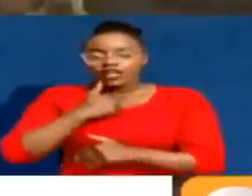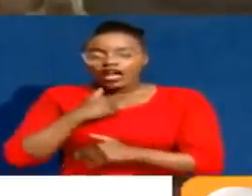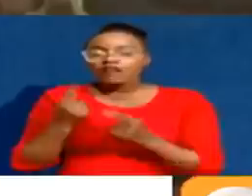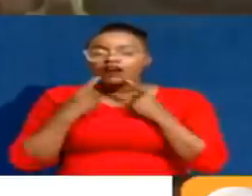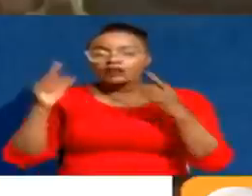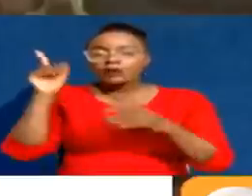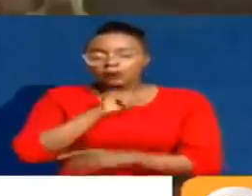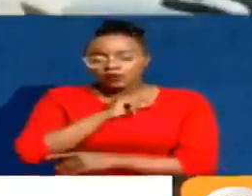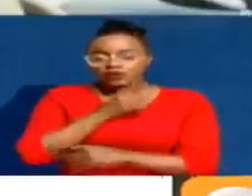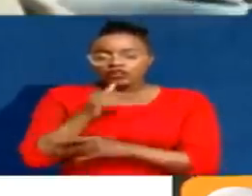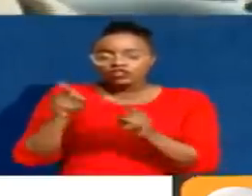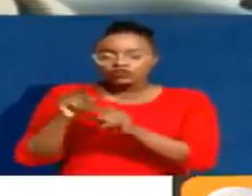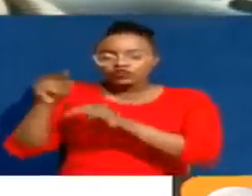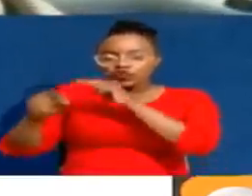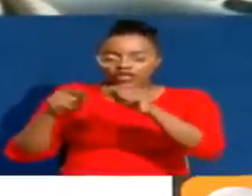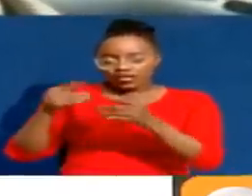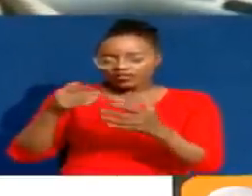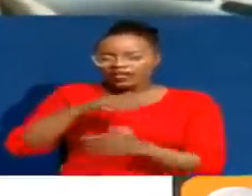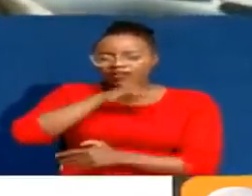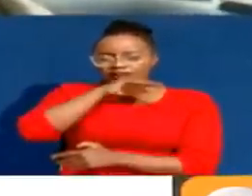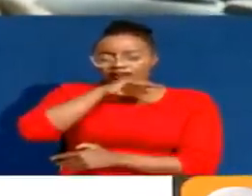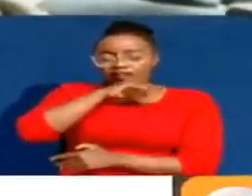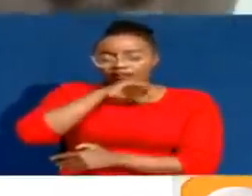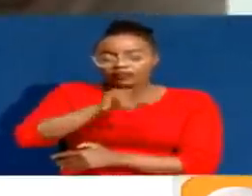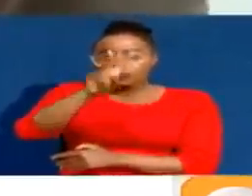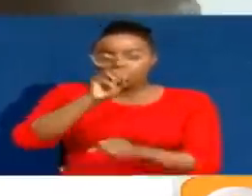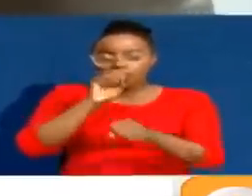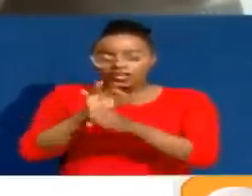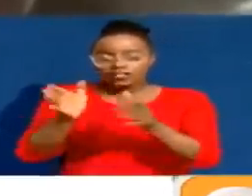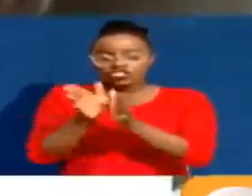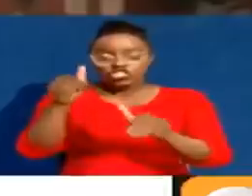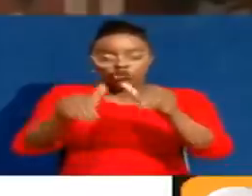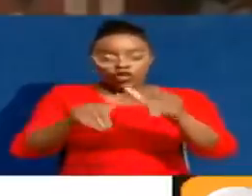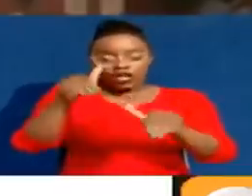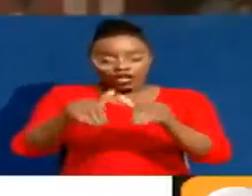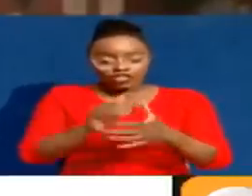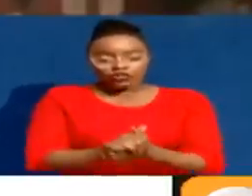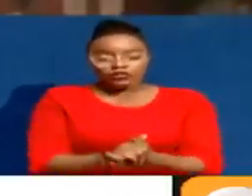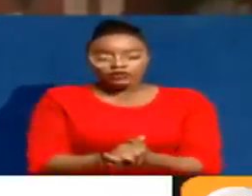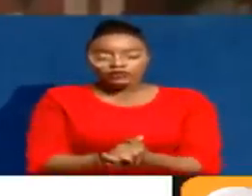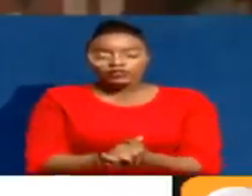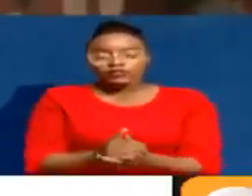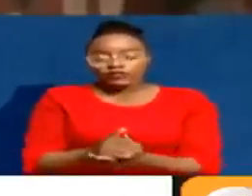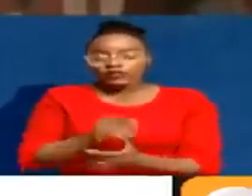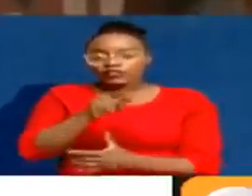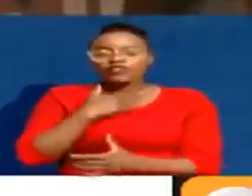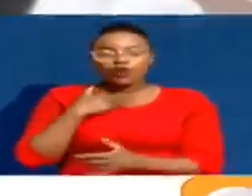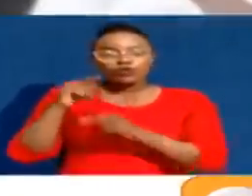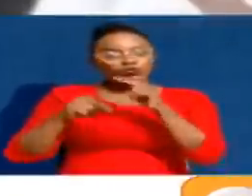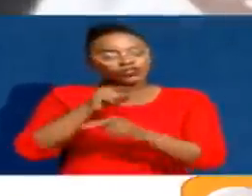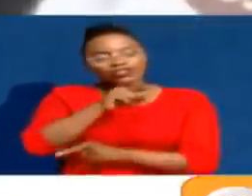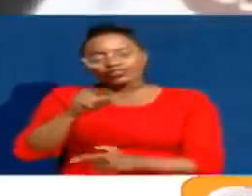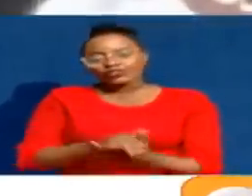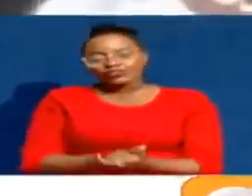revealing a plot to assassinate the ODM leader in the run-up to the 2013 general elections. Jacob, they want to get rid of